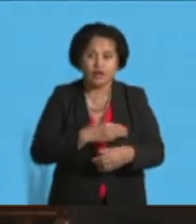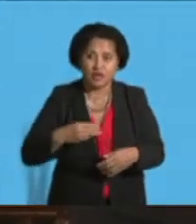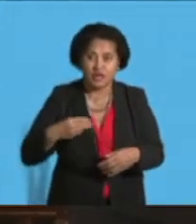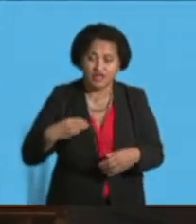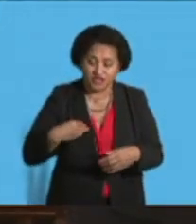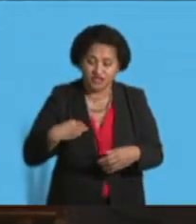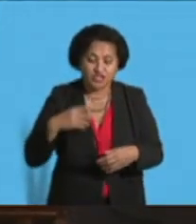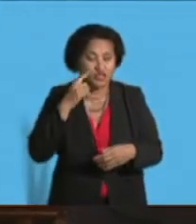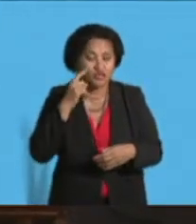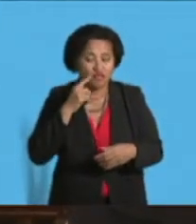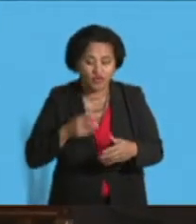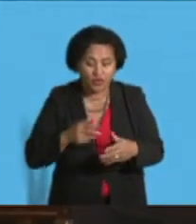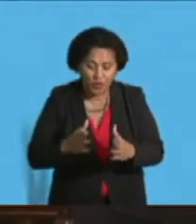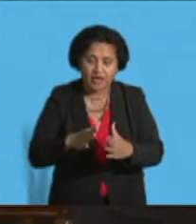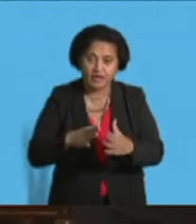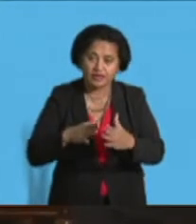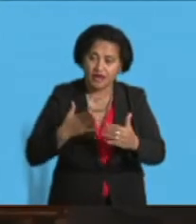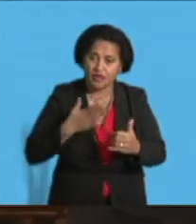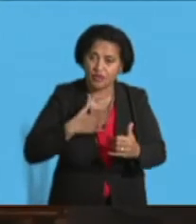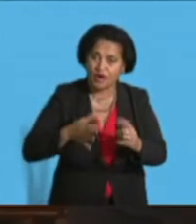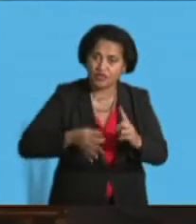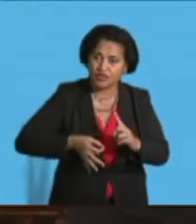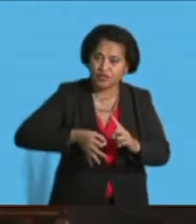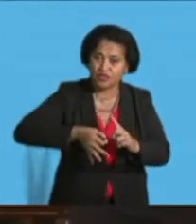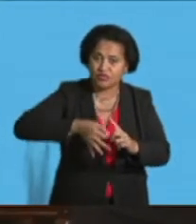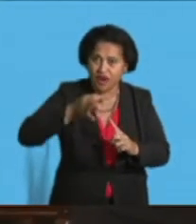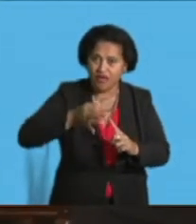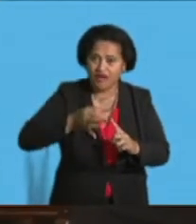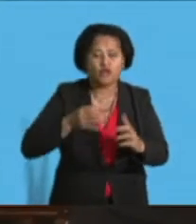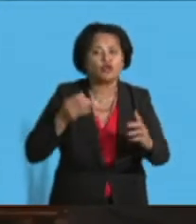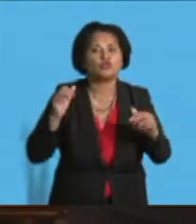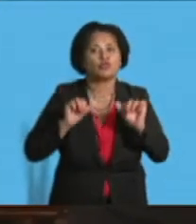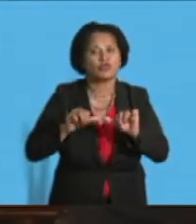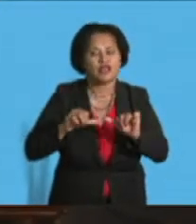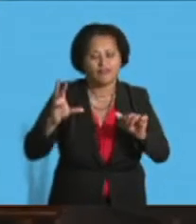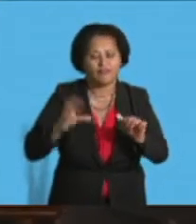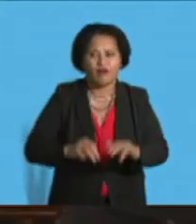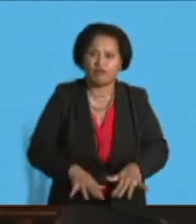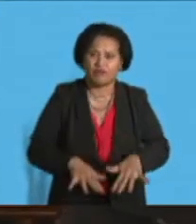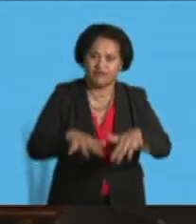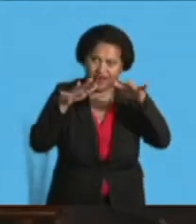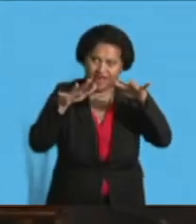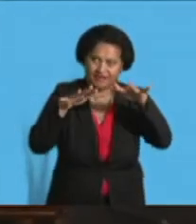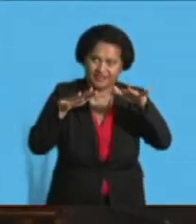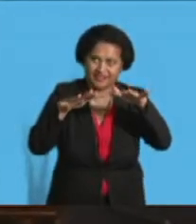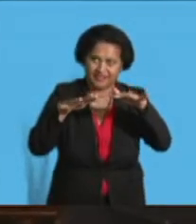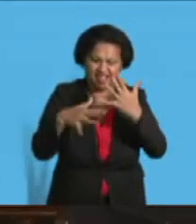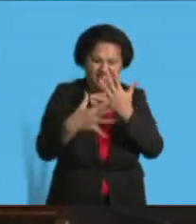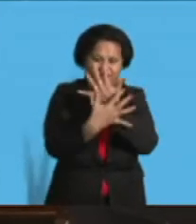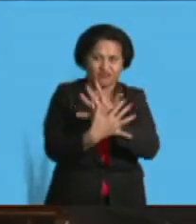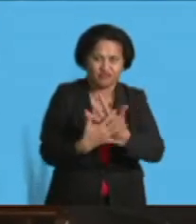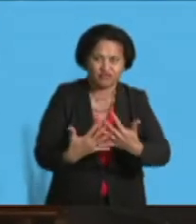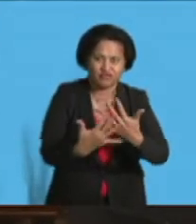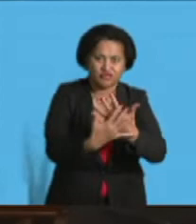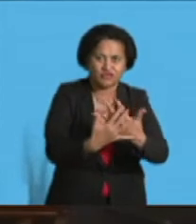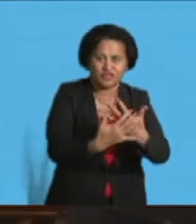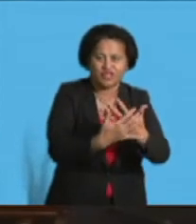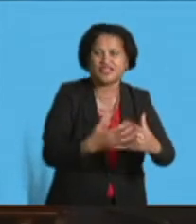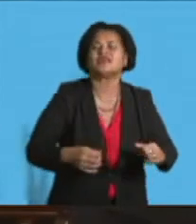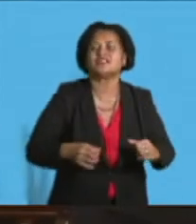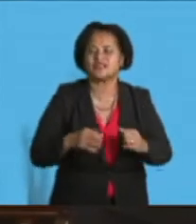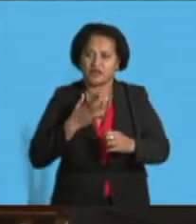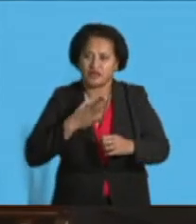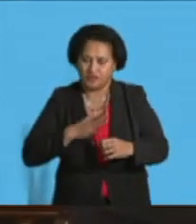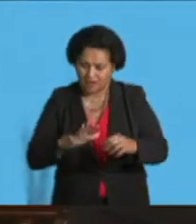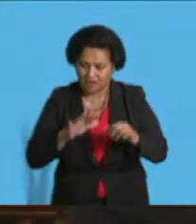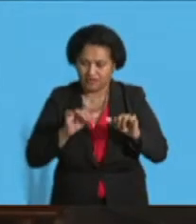year's budget announcement to improve waterways and provide flood protection to Fijian communities, a threat that is projected to deteriorate due to the effects